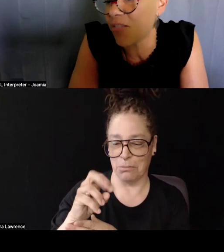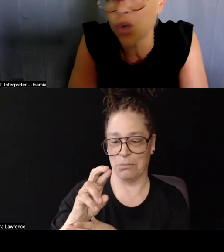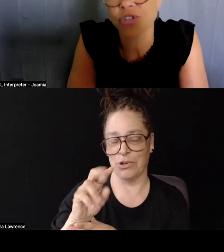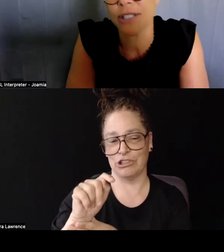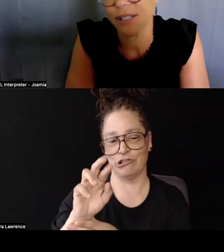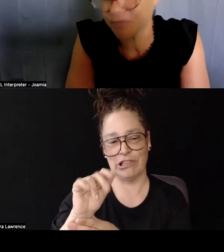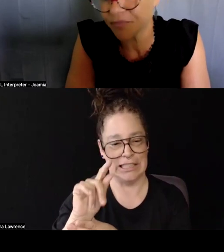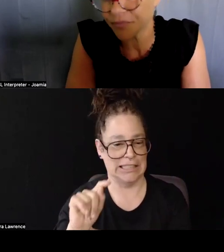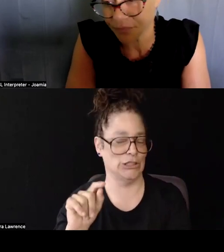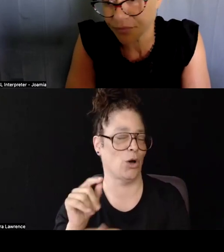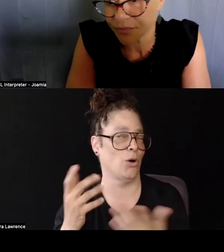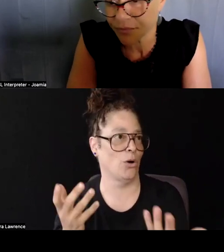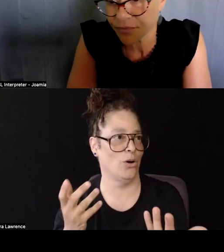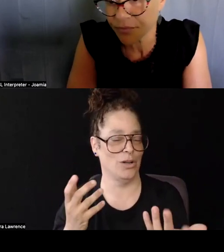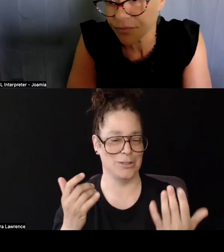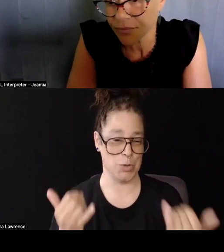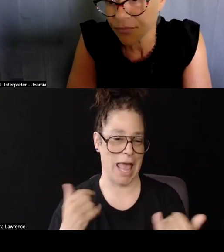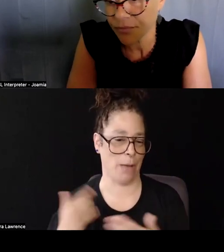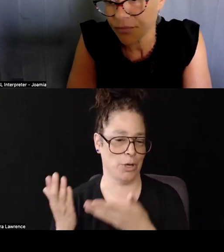a self-portrait?